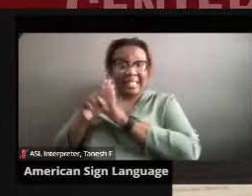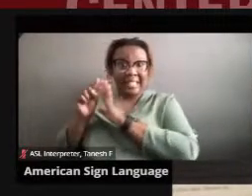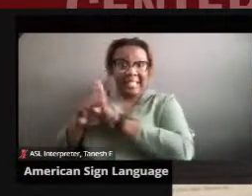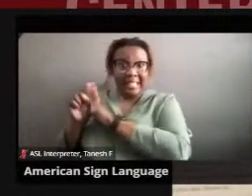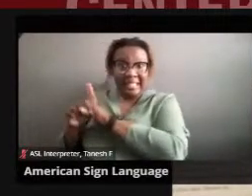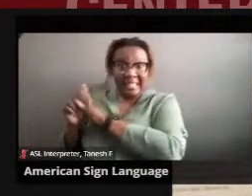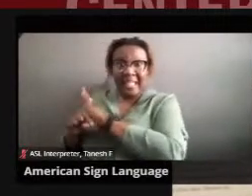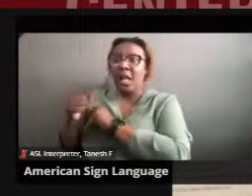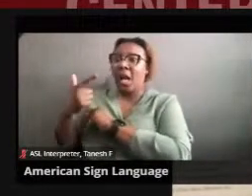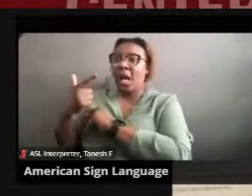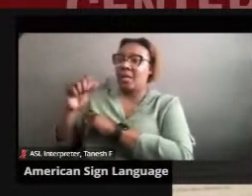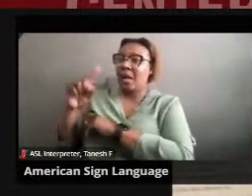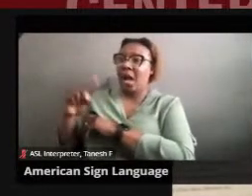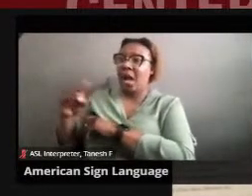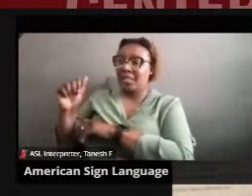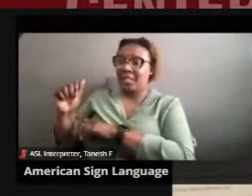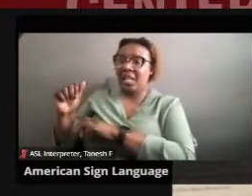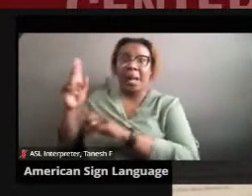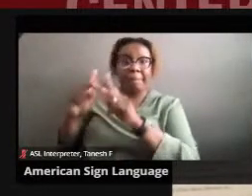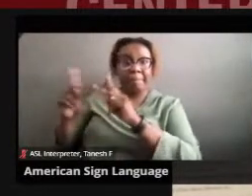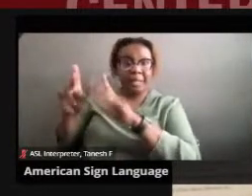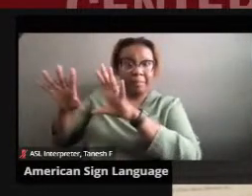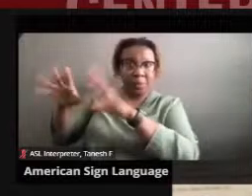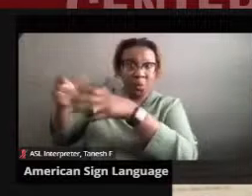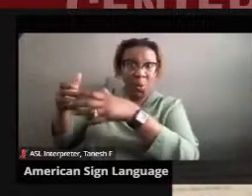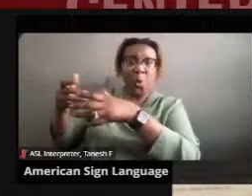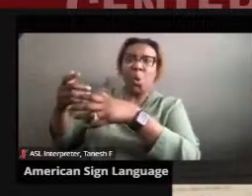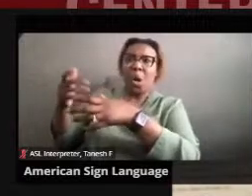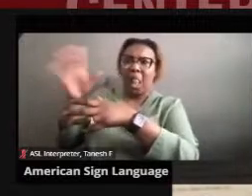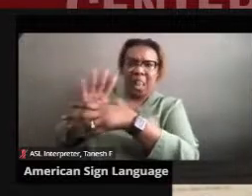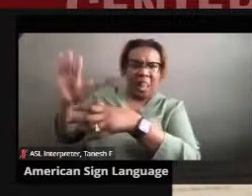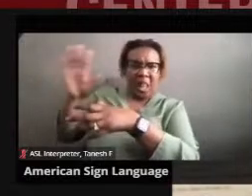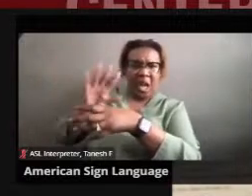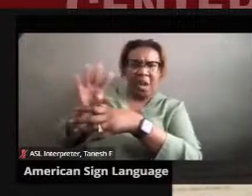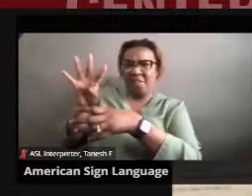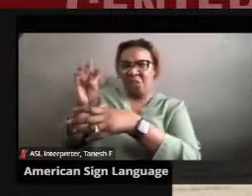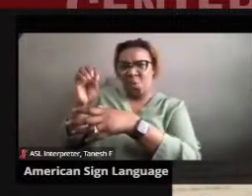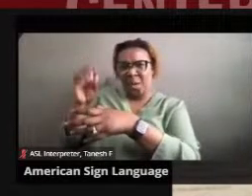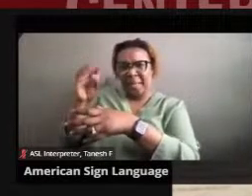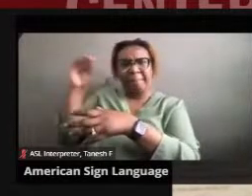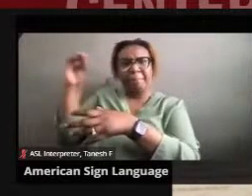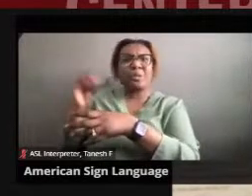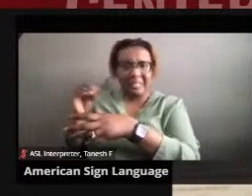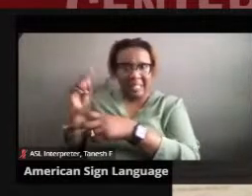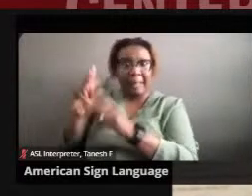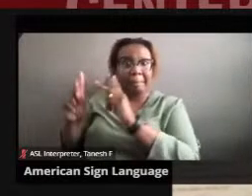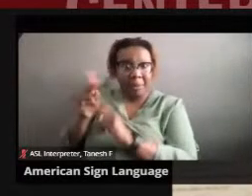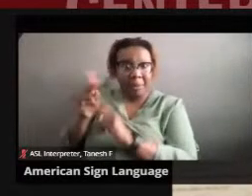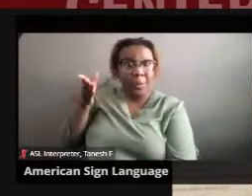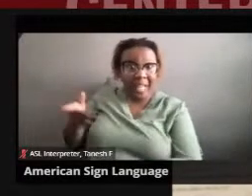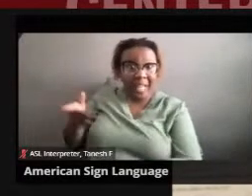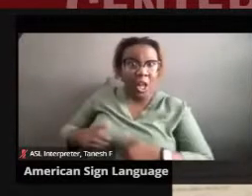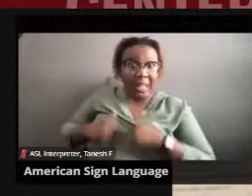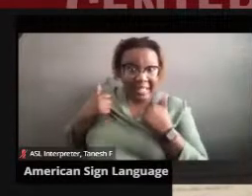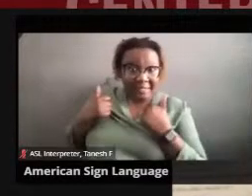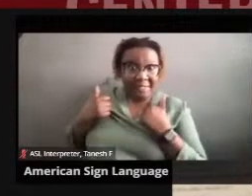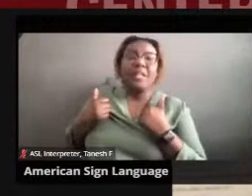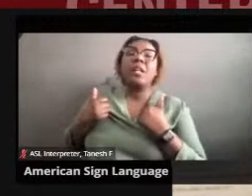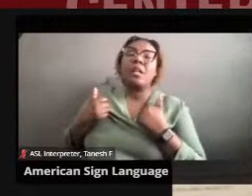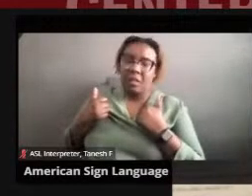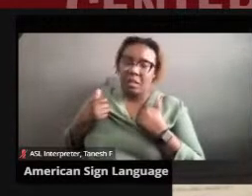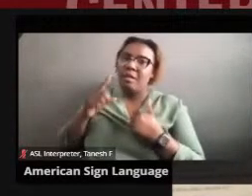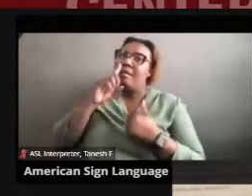of Gaza's population were disabled. Now, we don't need the UN to tell us that today 100% of